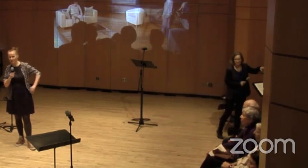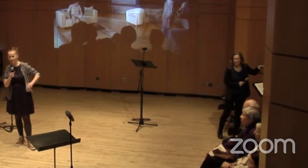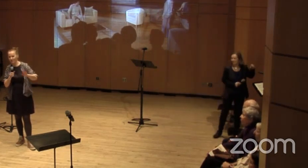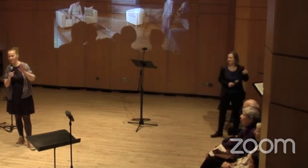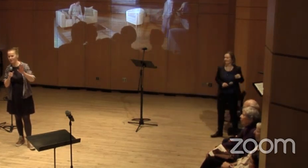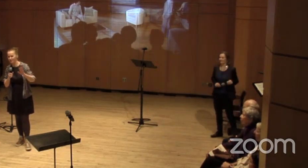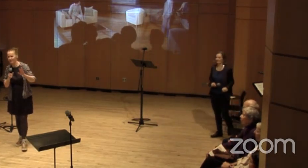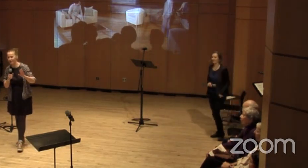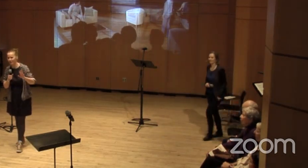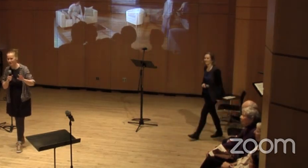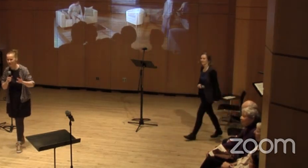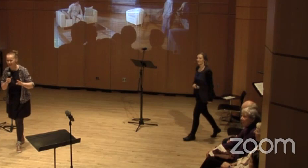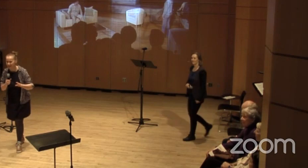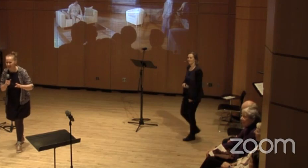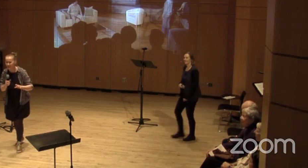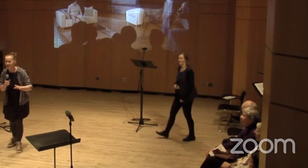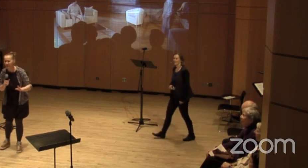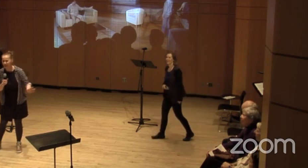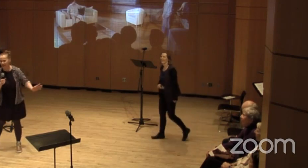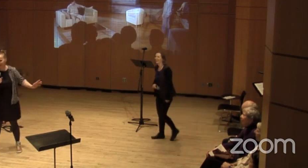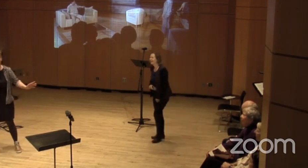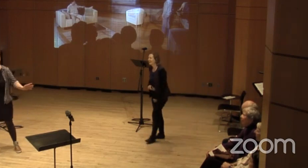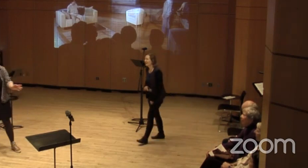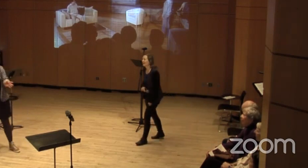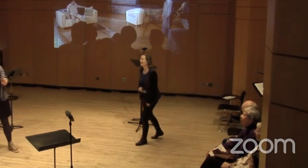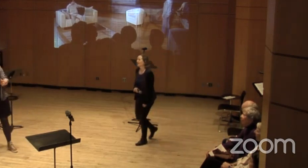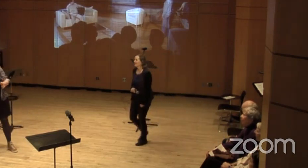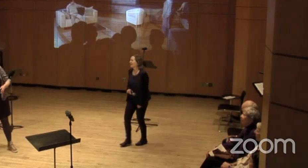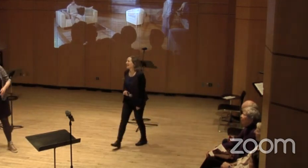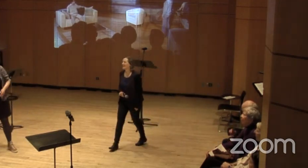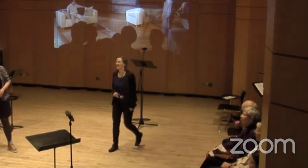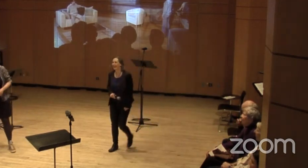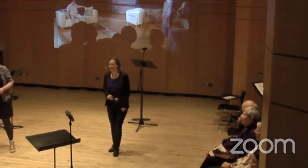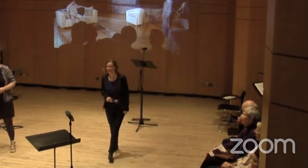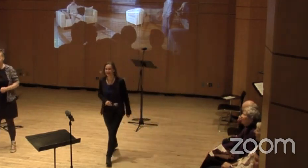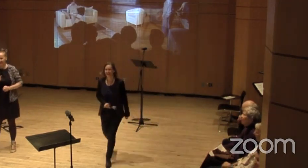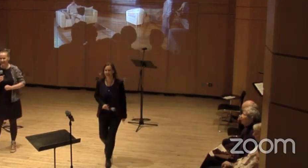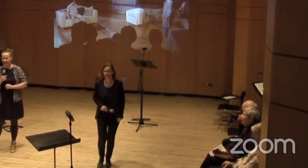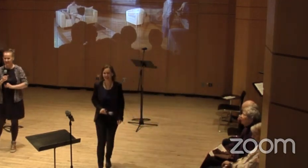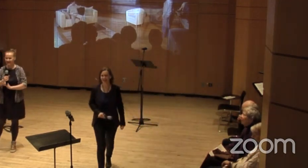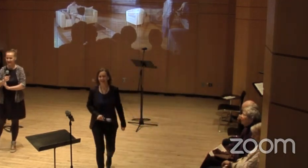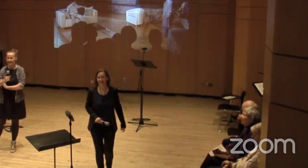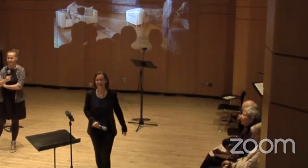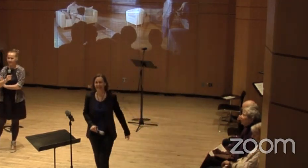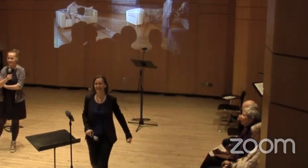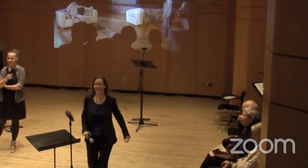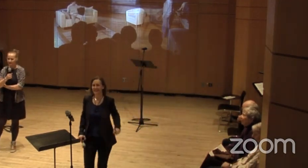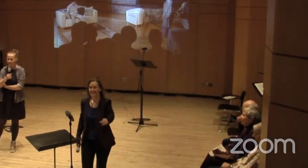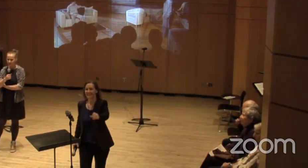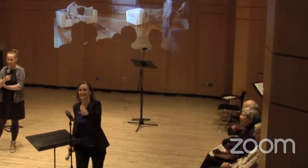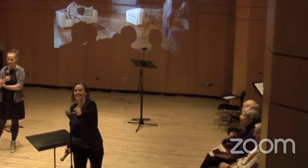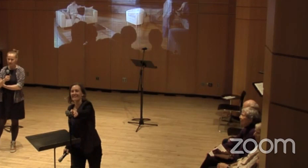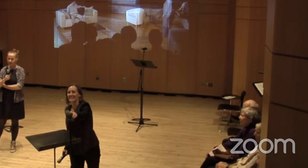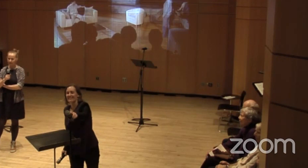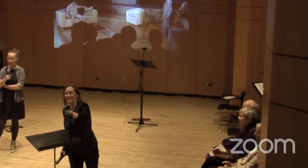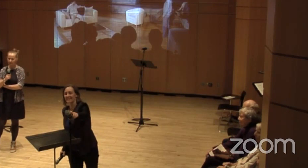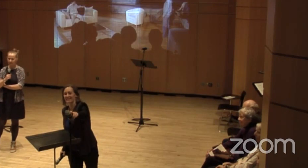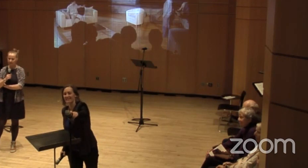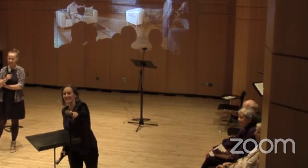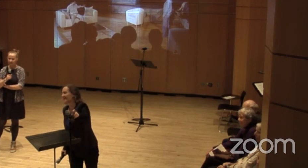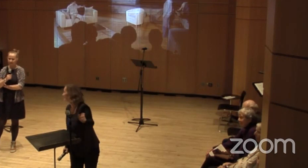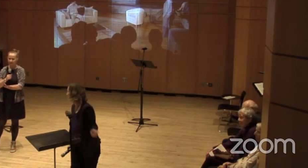now he actually just went to eat lunch I'm sorry I just went to eat lunch but but but how how how did